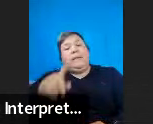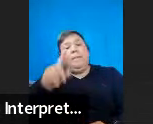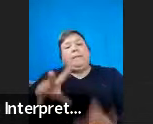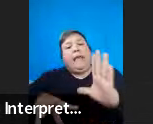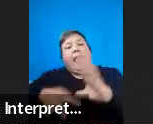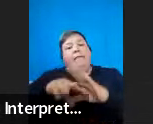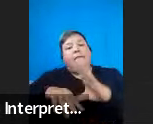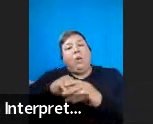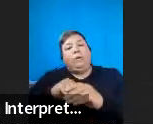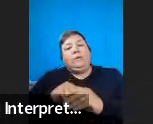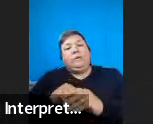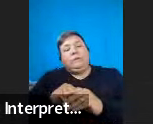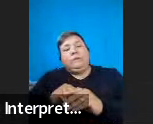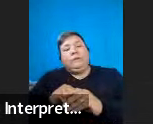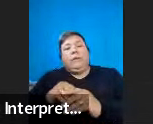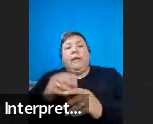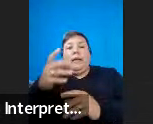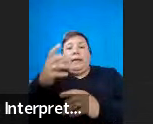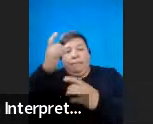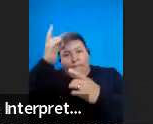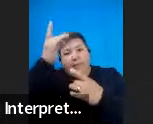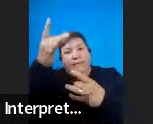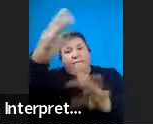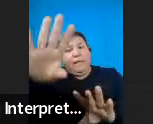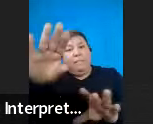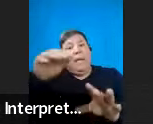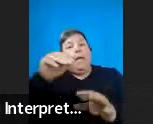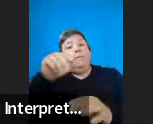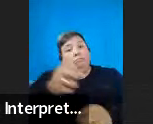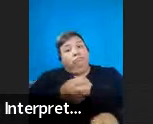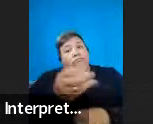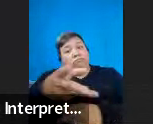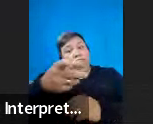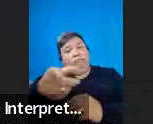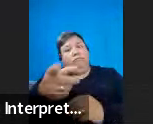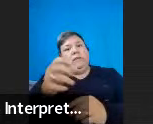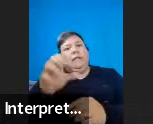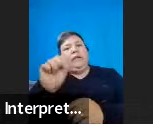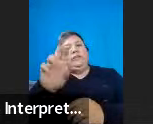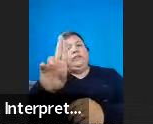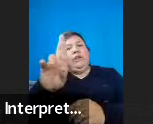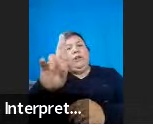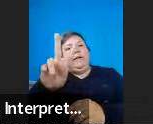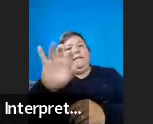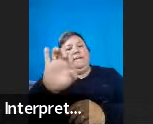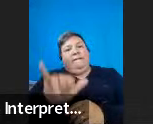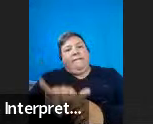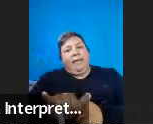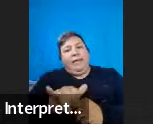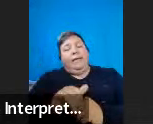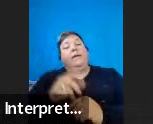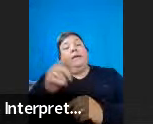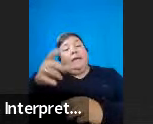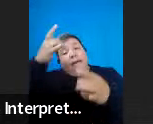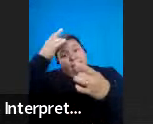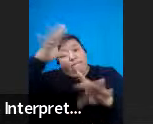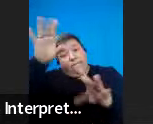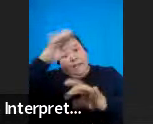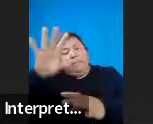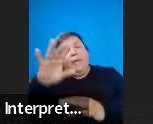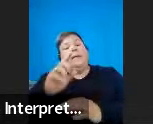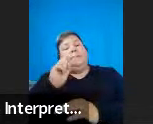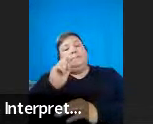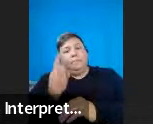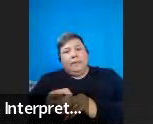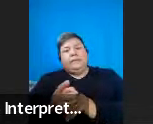by the feedback that you've been providing us on the surveys that we've conducted. This feedback was telling us that